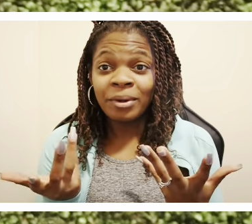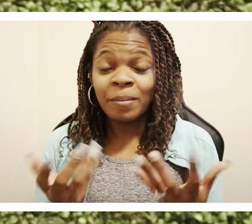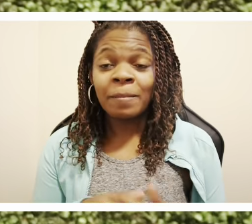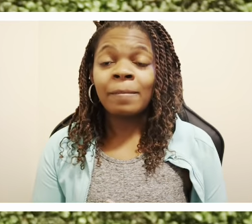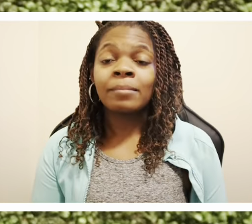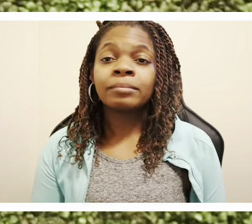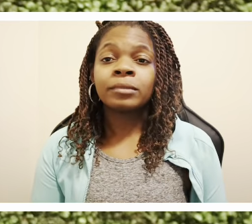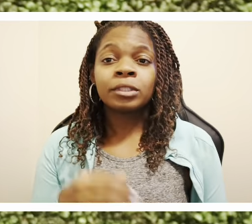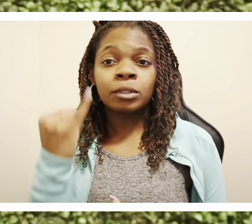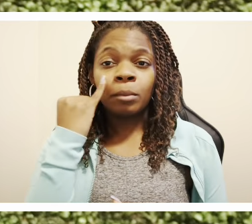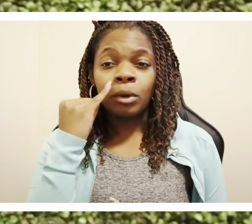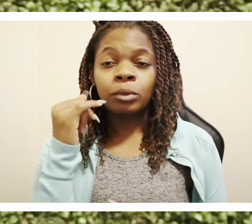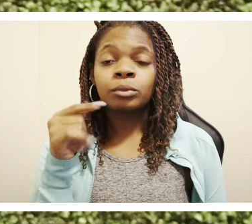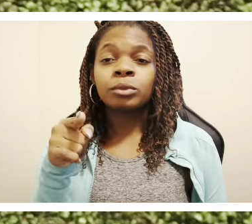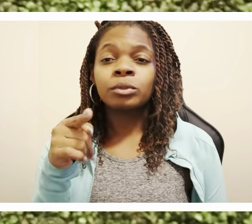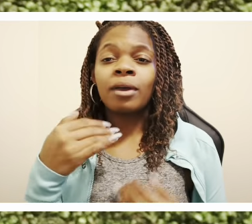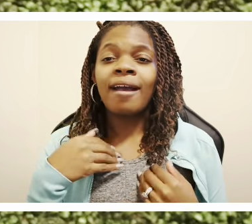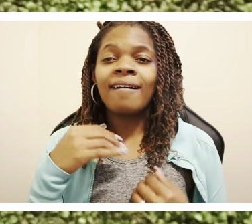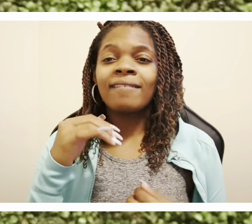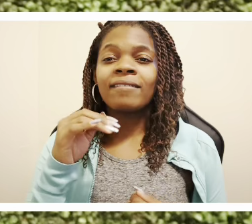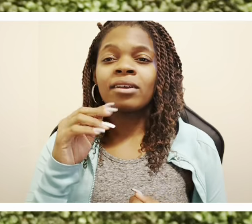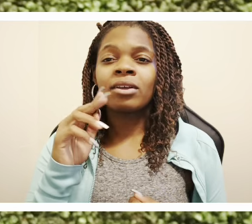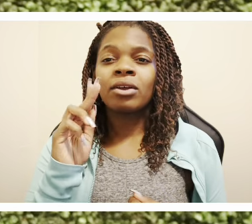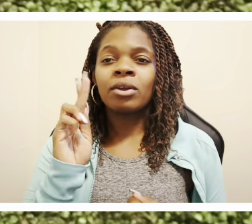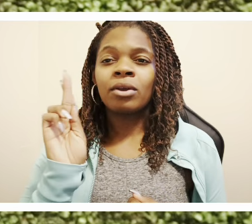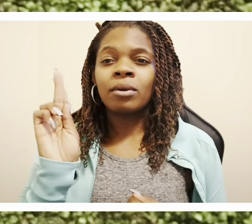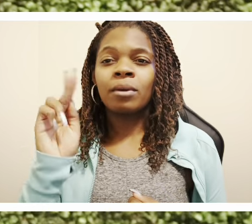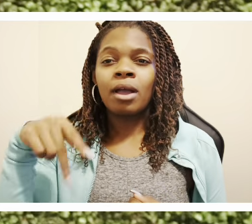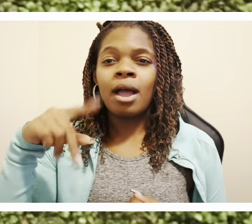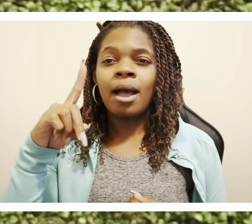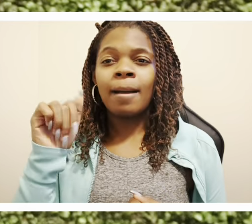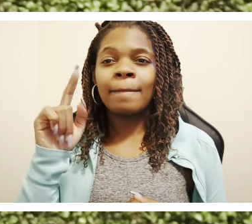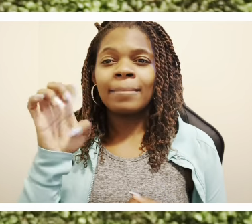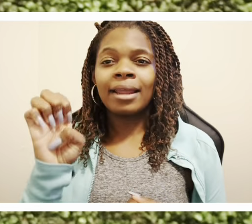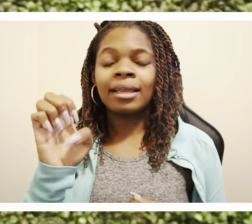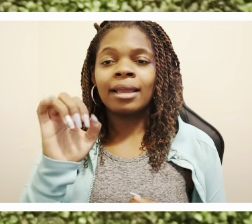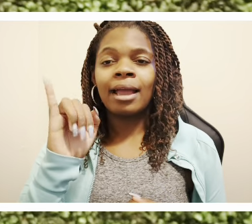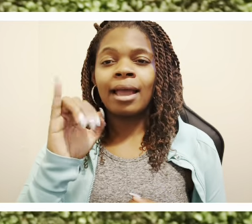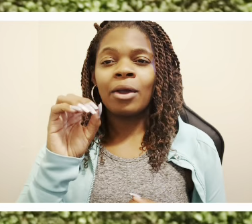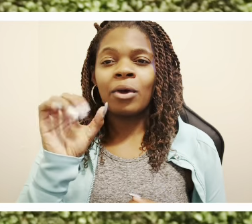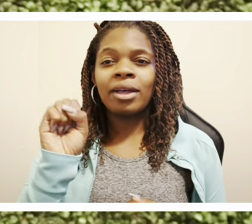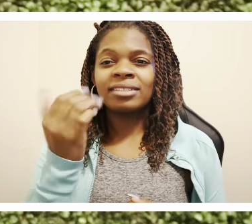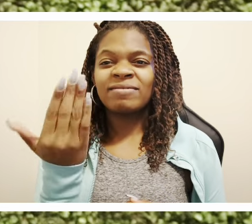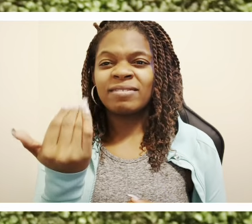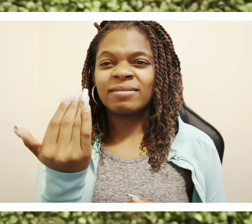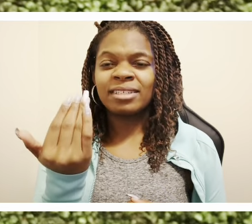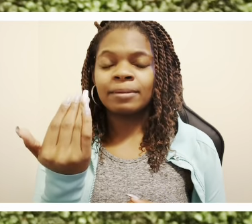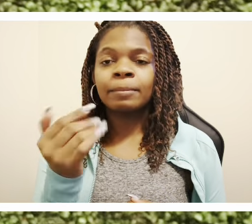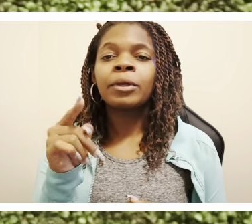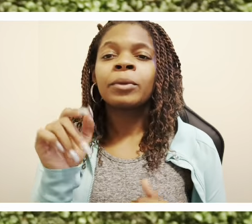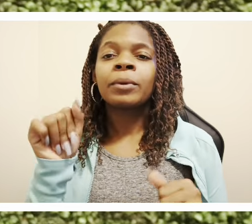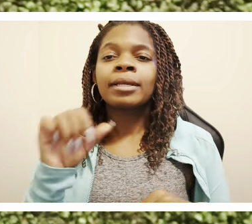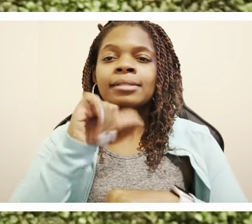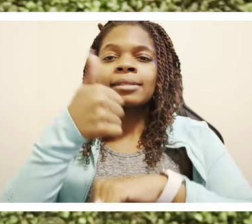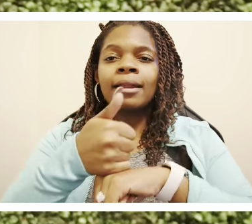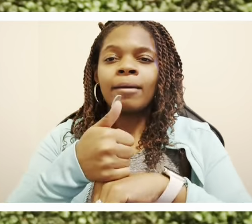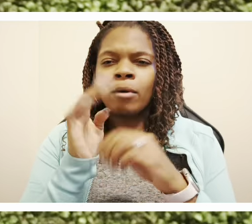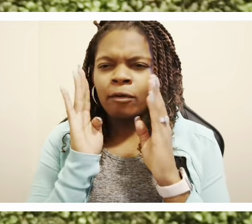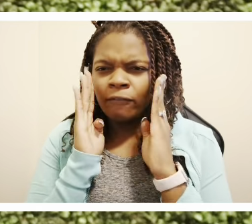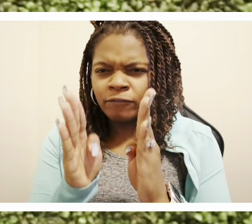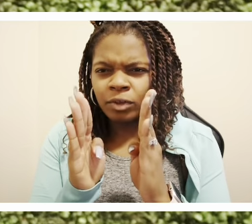is that if you have the updated iOS 15, you can put focus mode